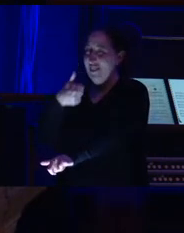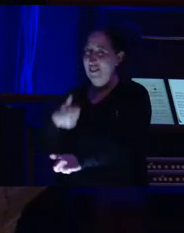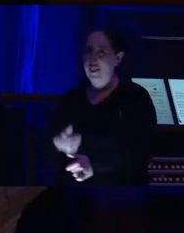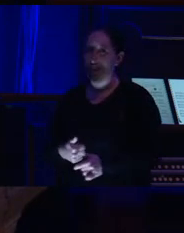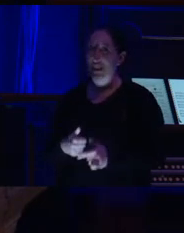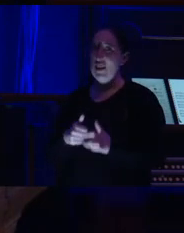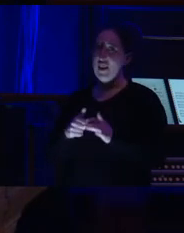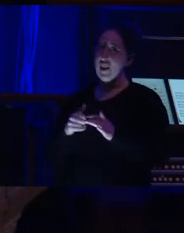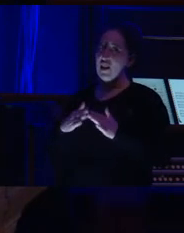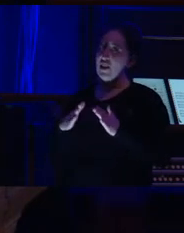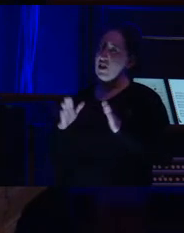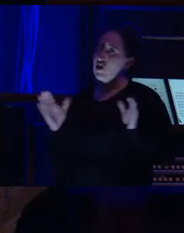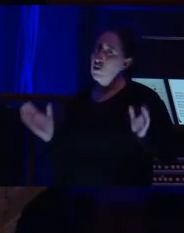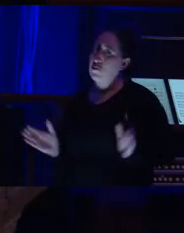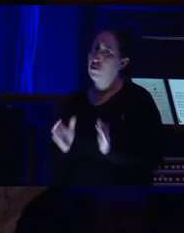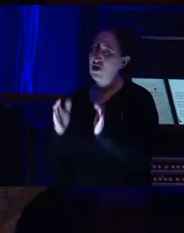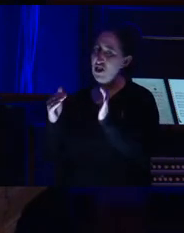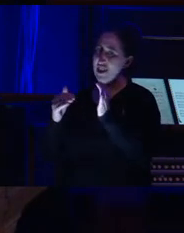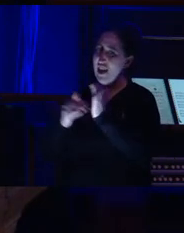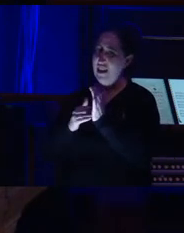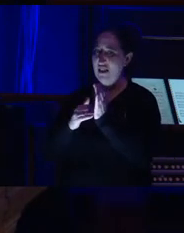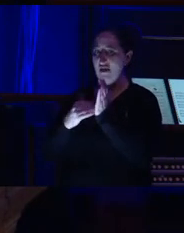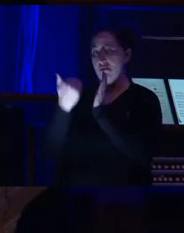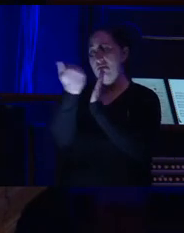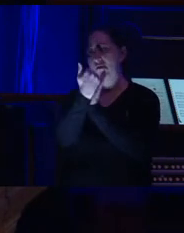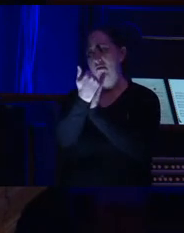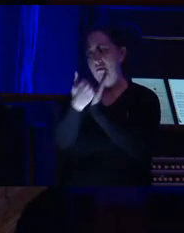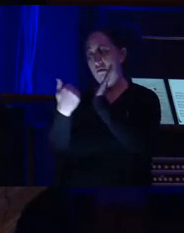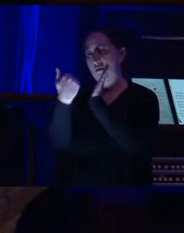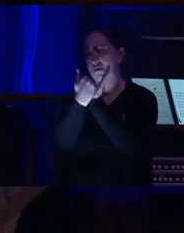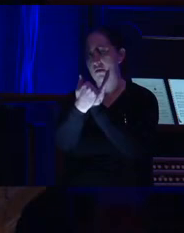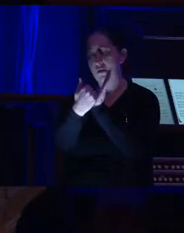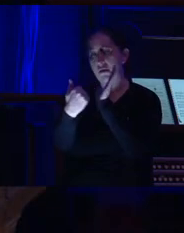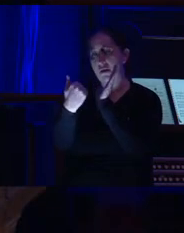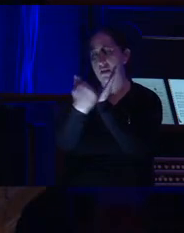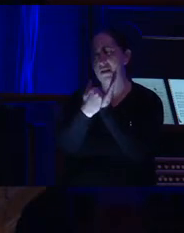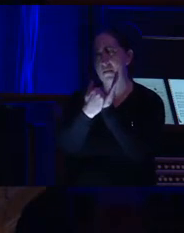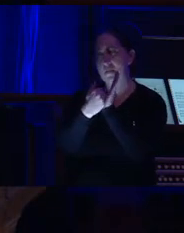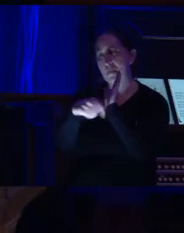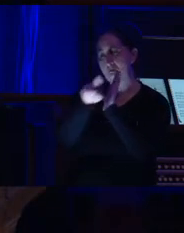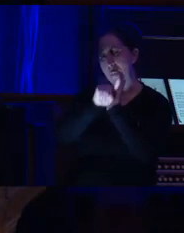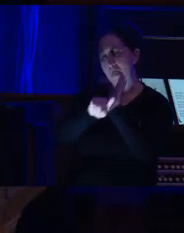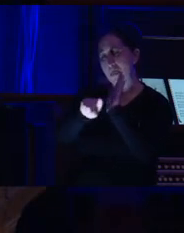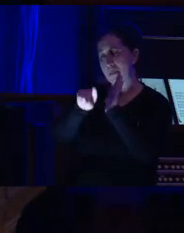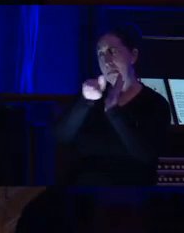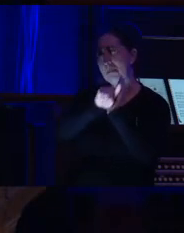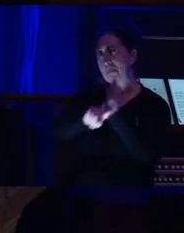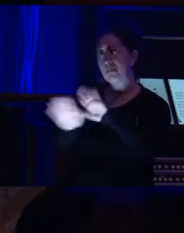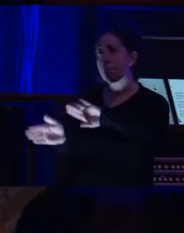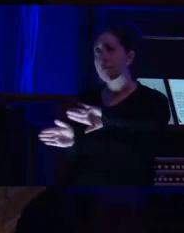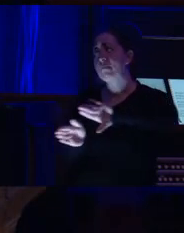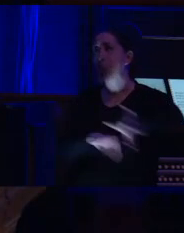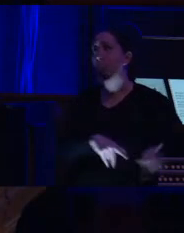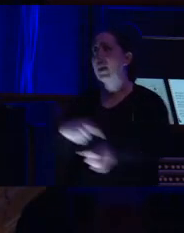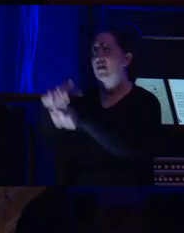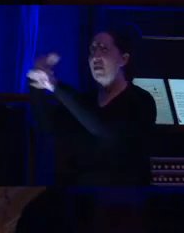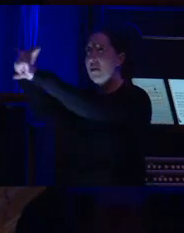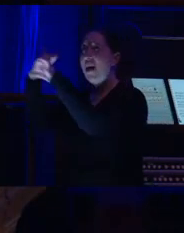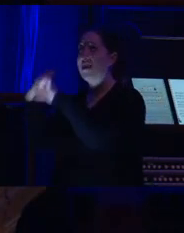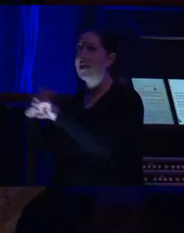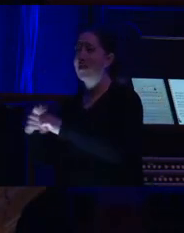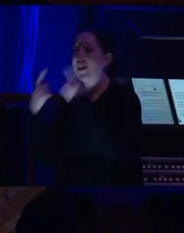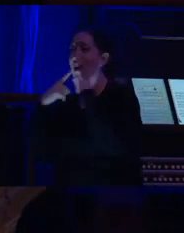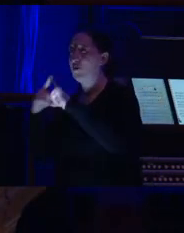To push against an outlook so devastating, to assert the positive strengths and accomplishments that are indeed at